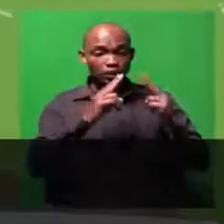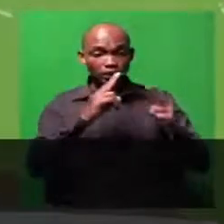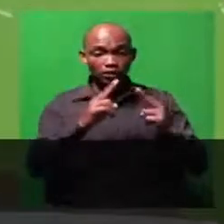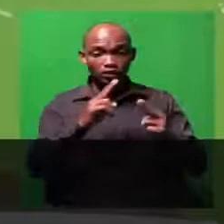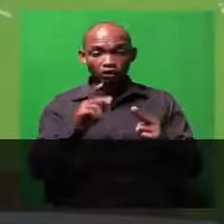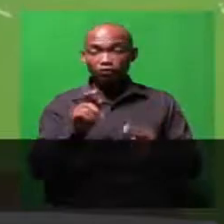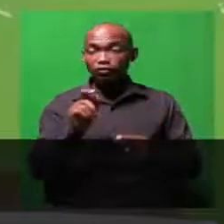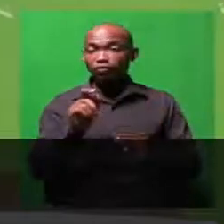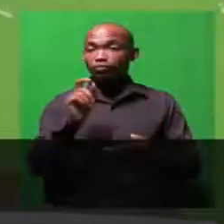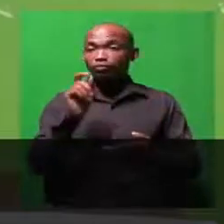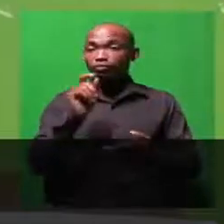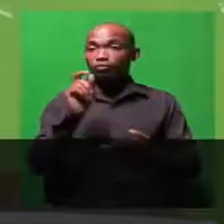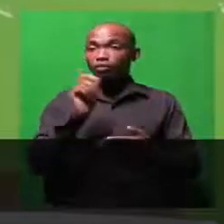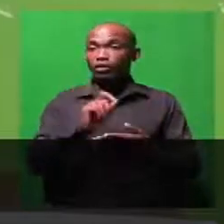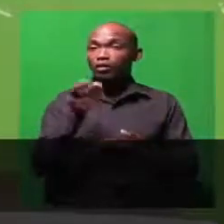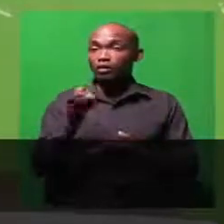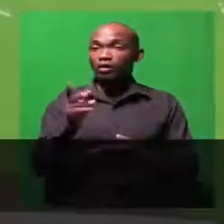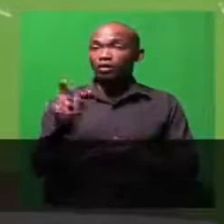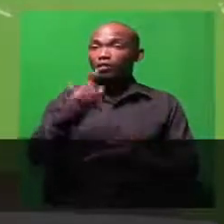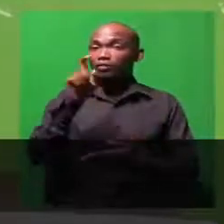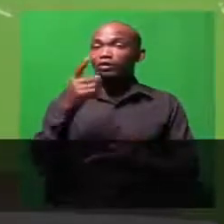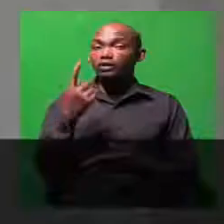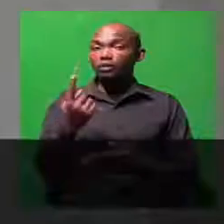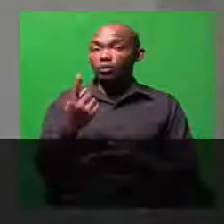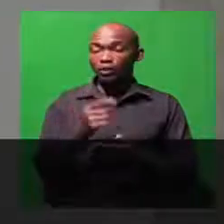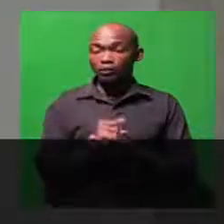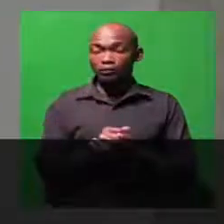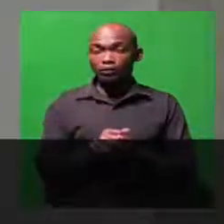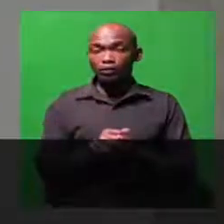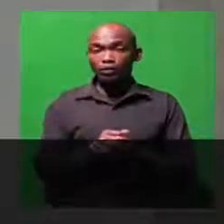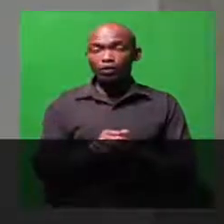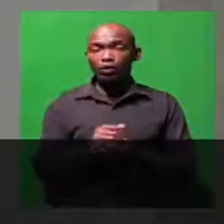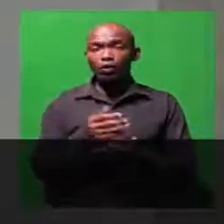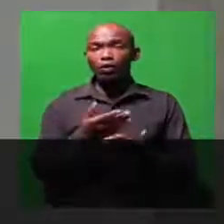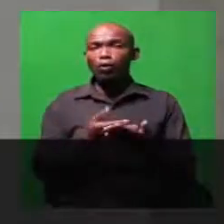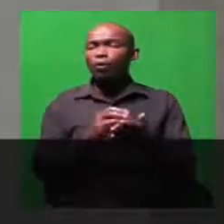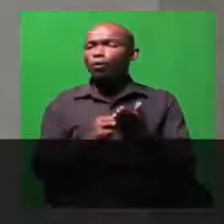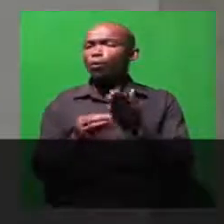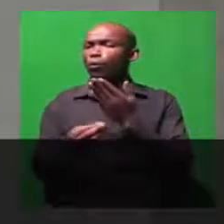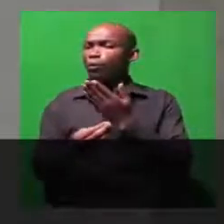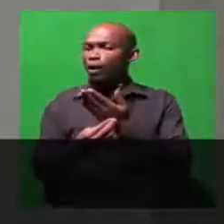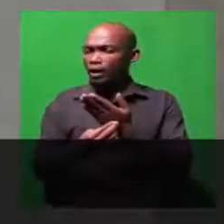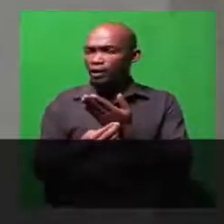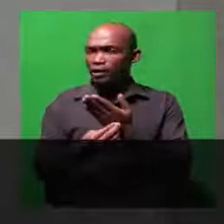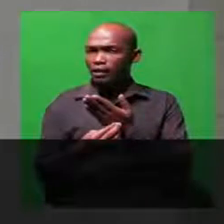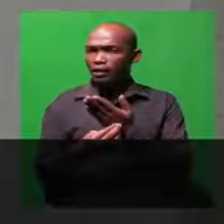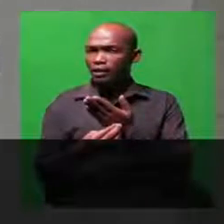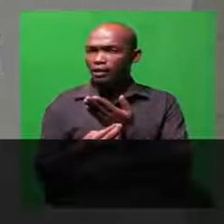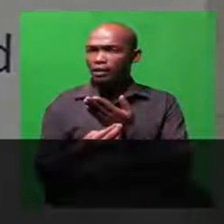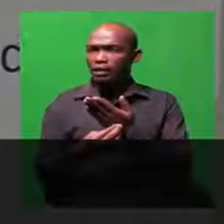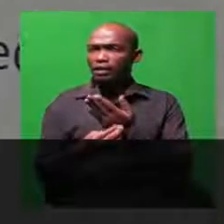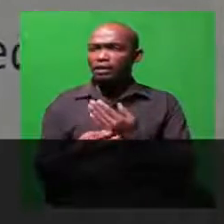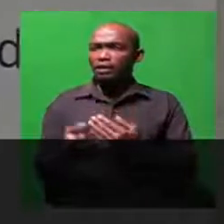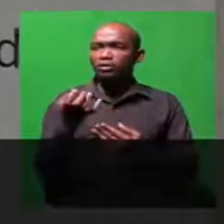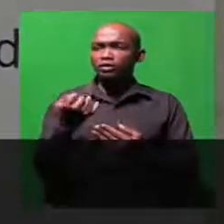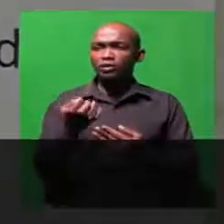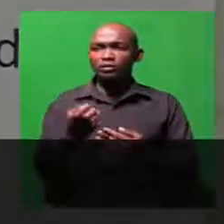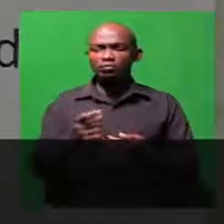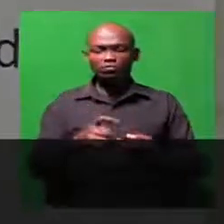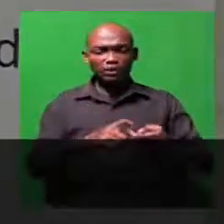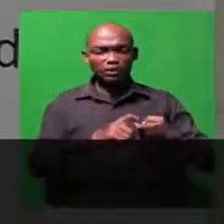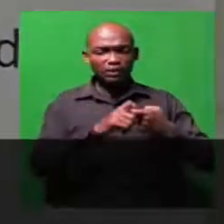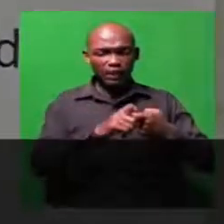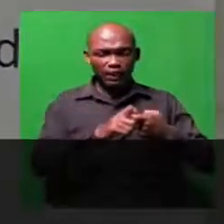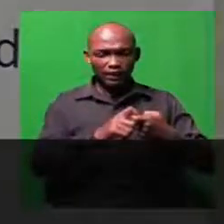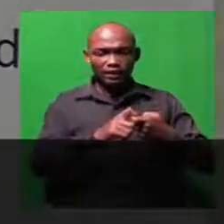question under discussion right now. The first one, why must the stone be